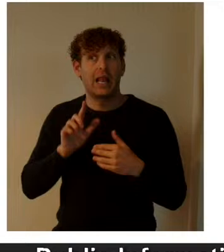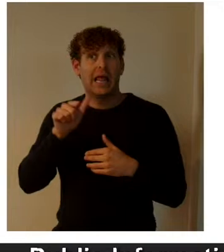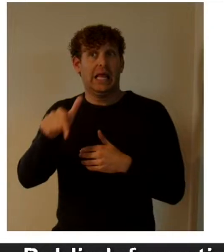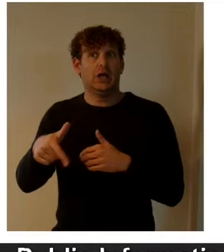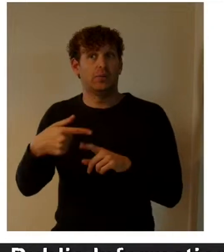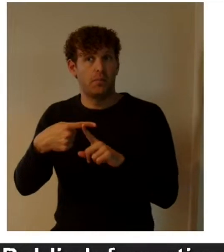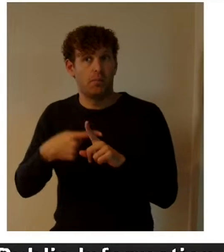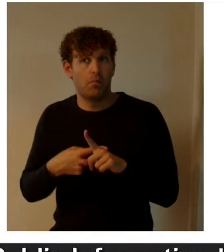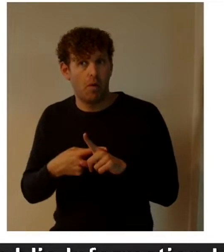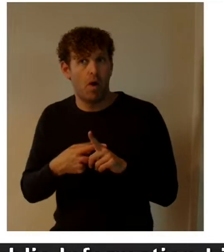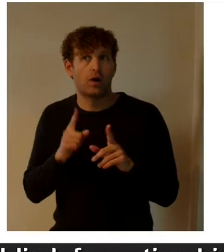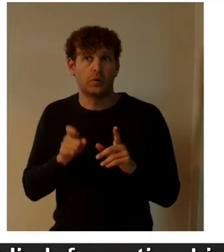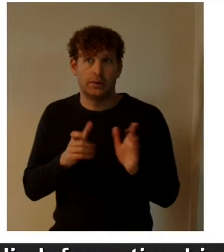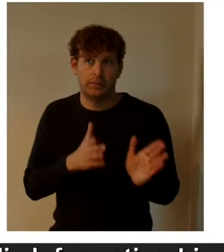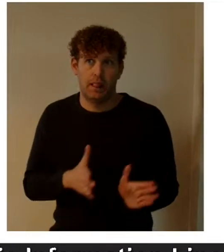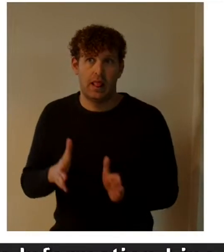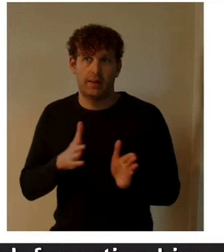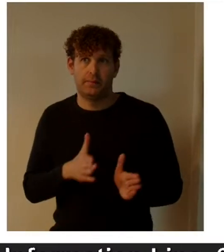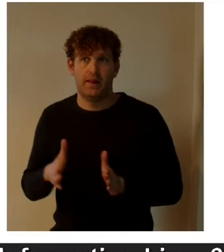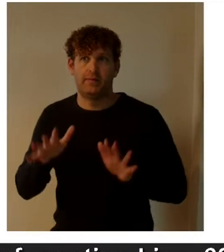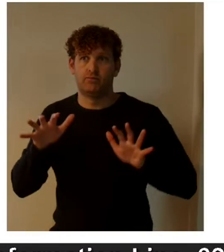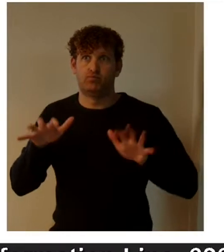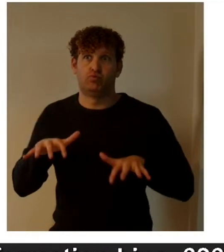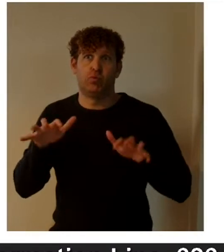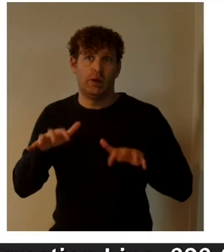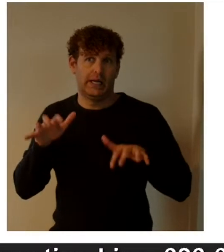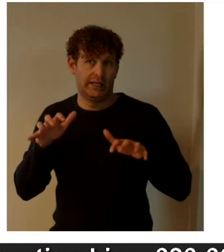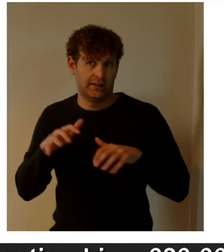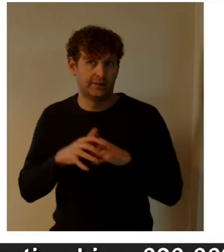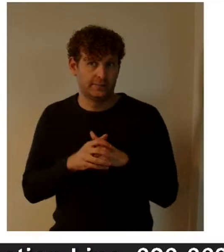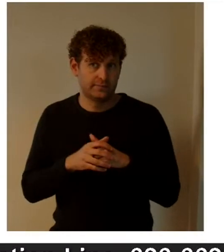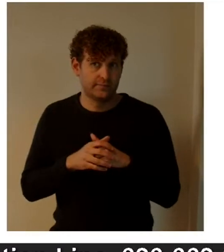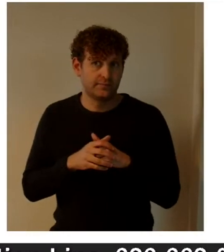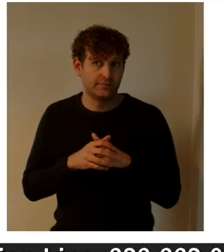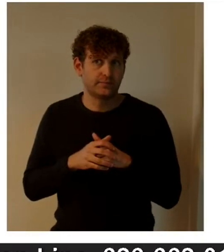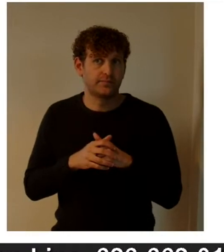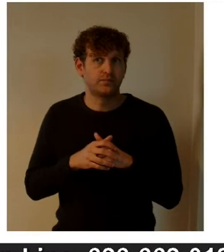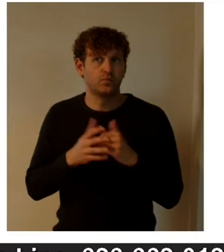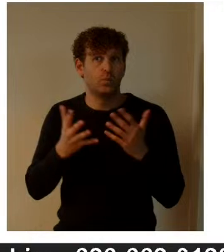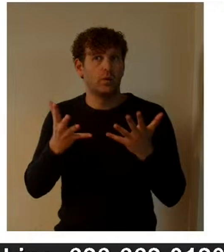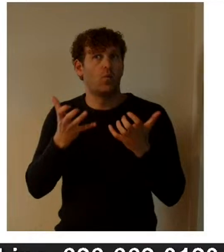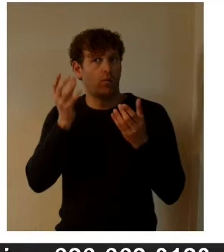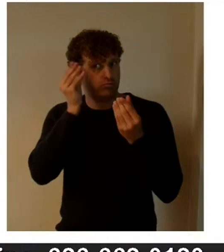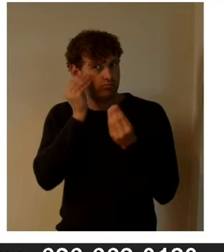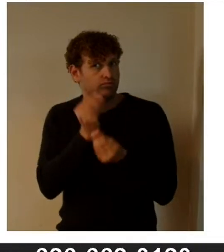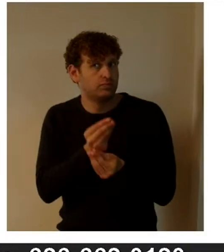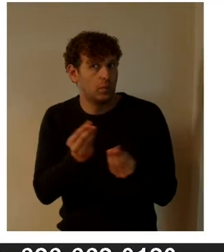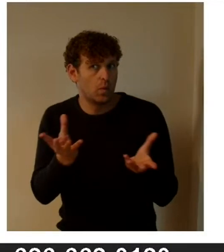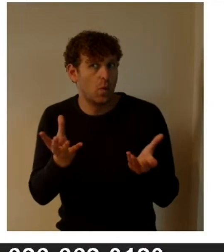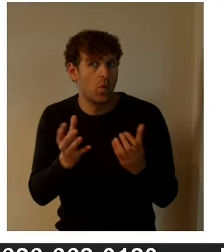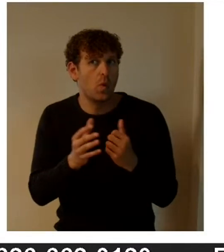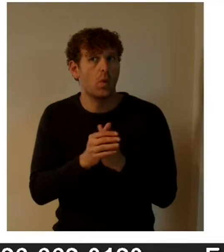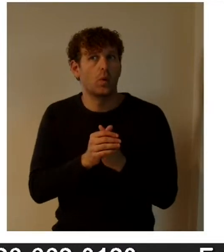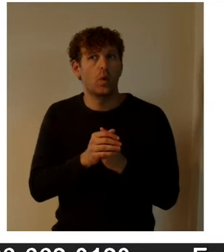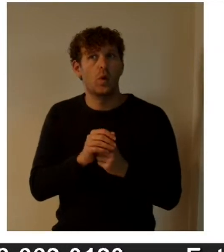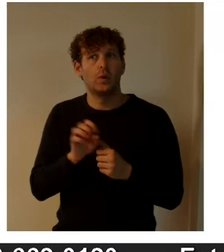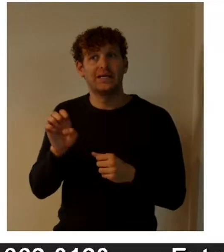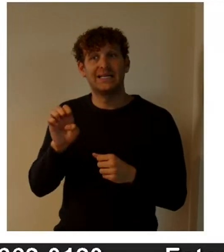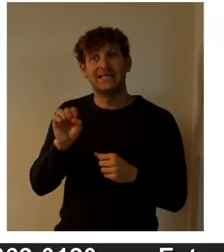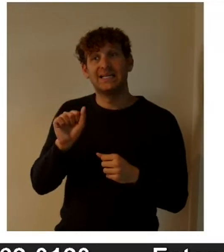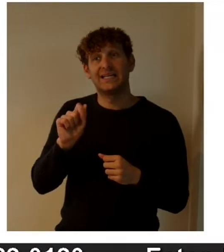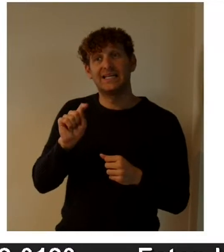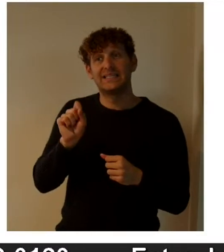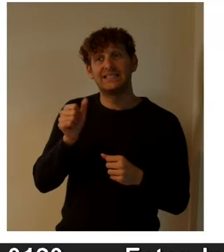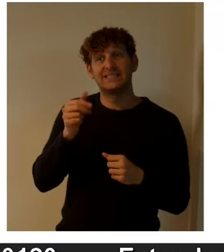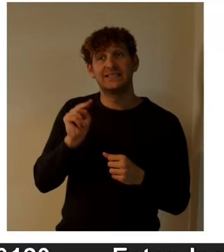been preparing for such rain for some time. And I want all of you to know that all of the basins in this area, including Eaton Basin, our yard,